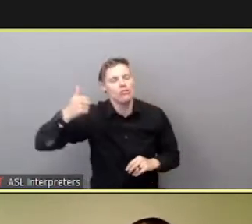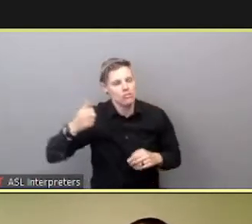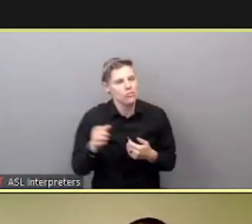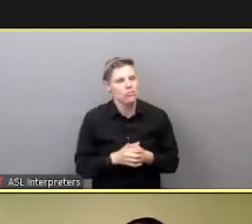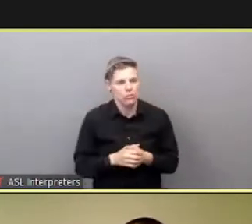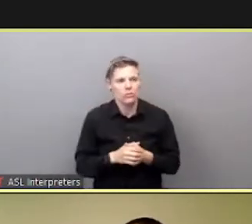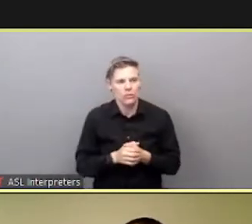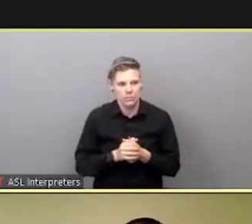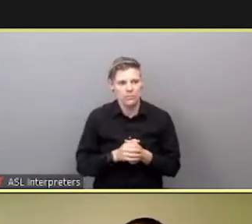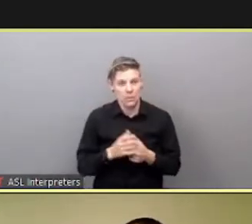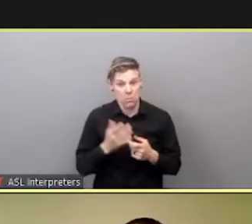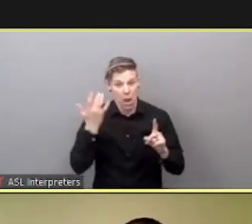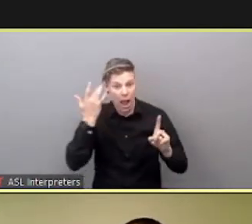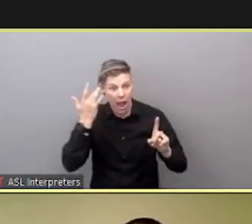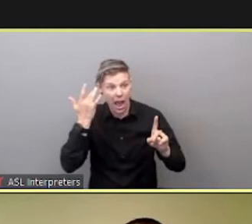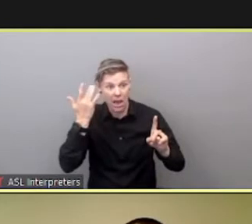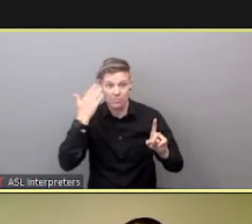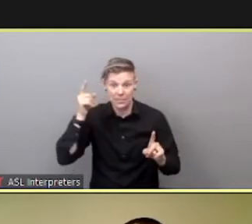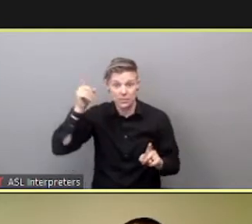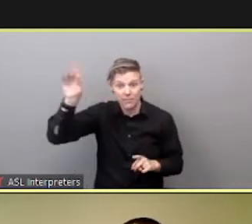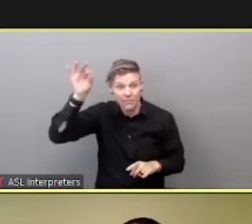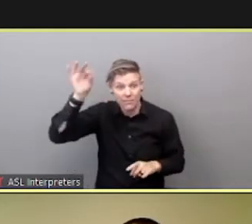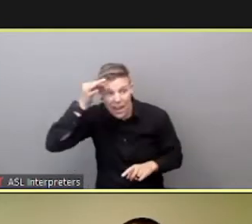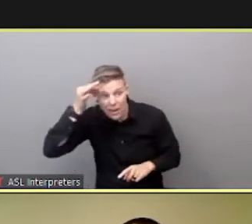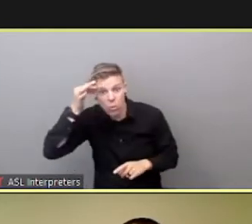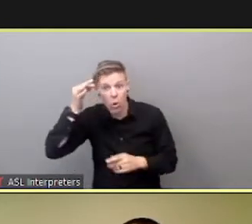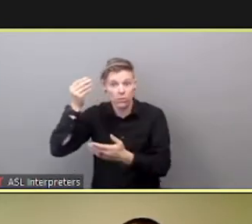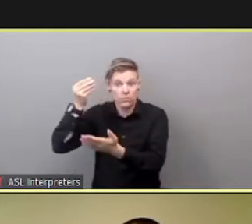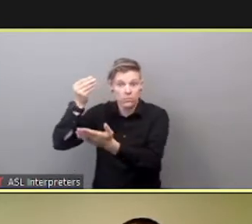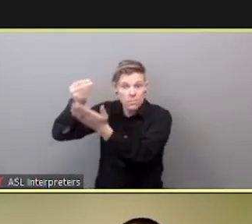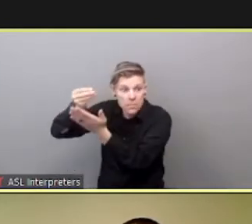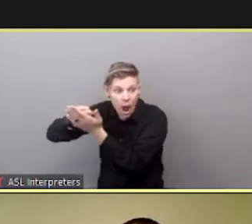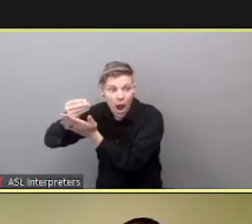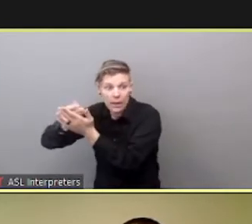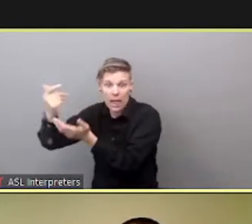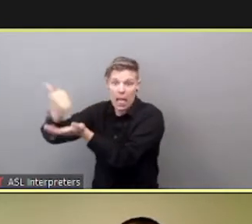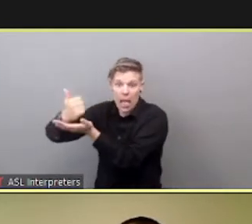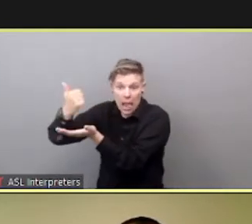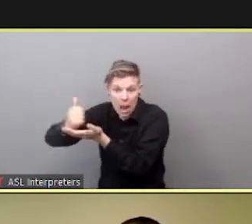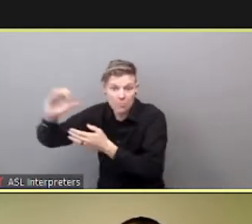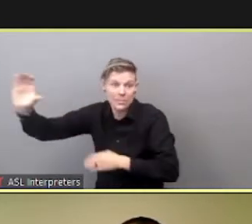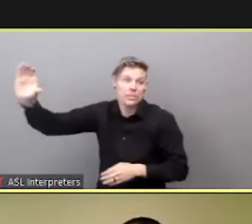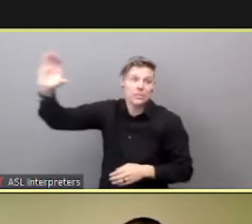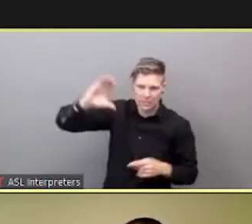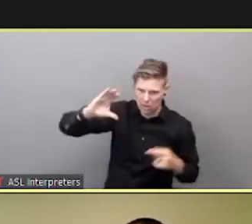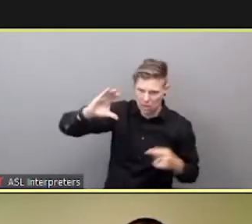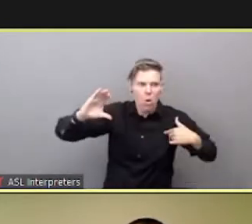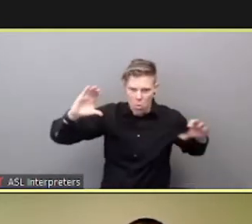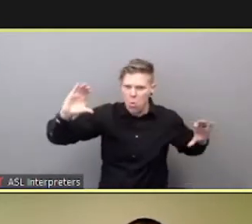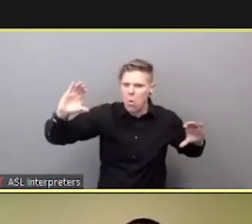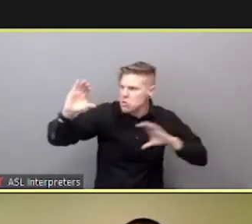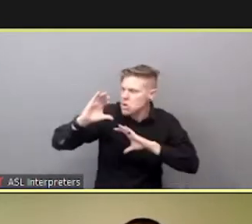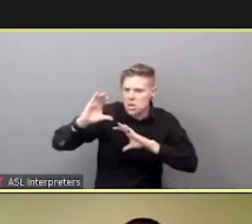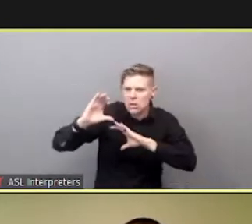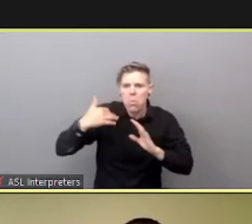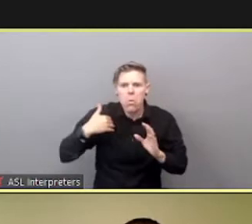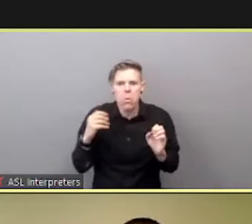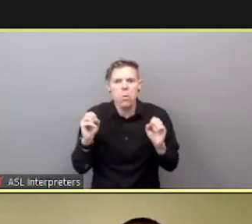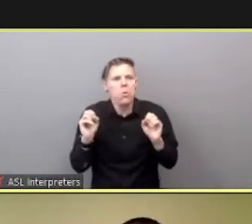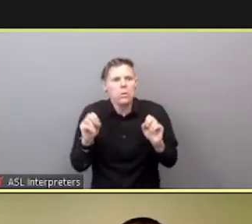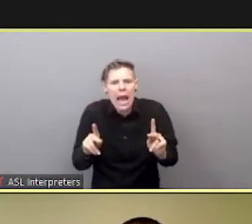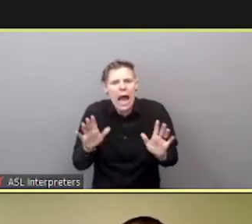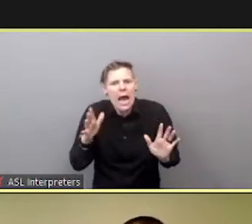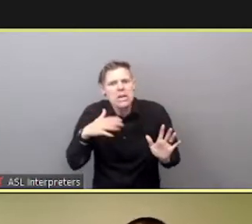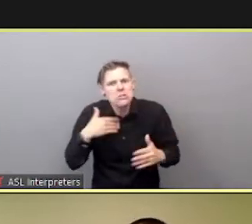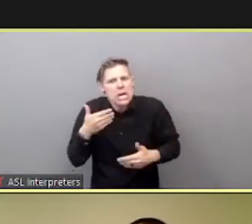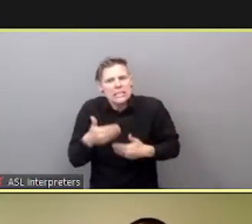federal jobs and resources coming into the state, New Mexico does okay relative to other states during an economic recession. So although the